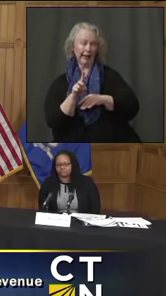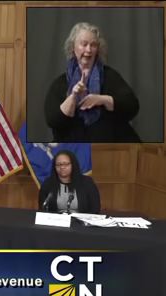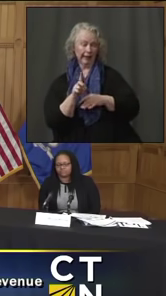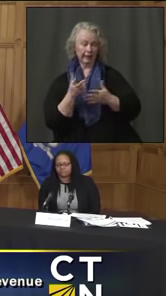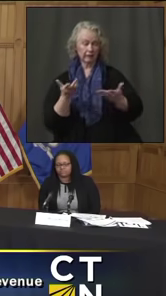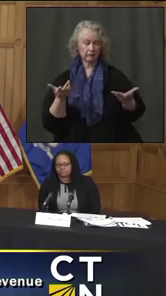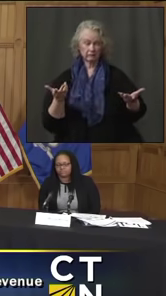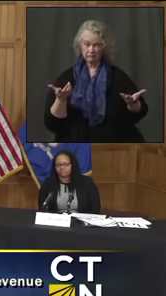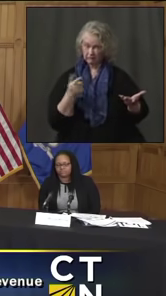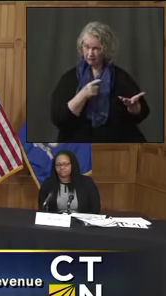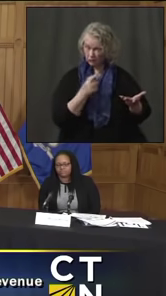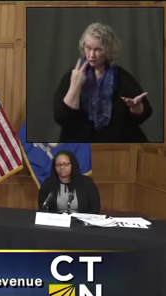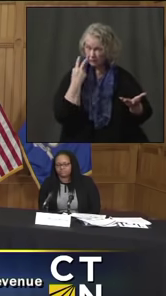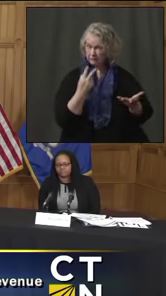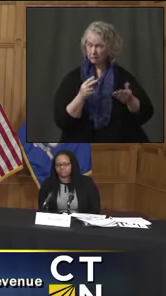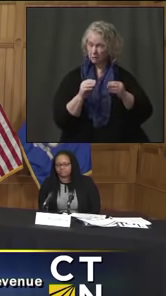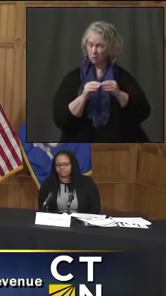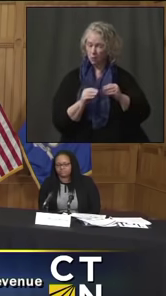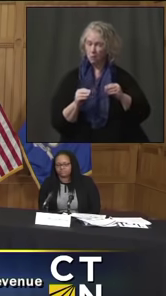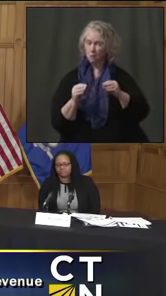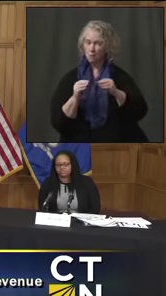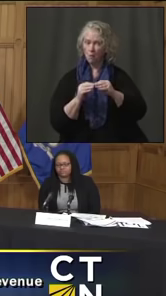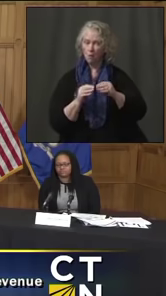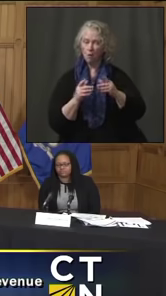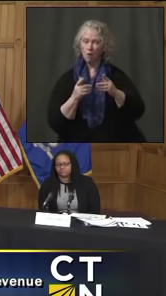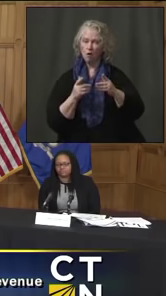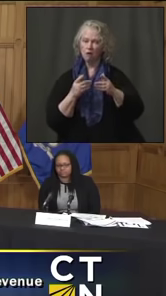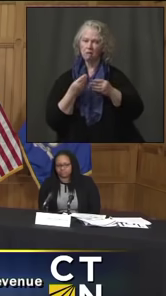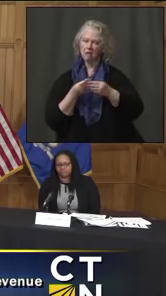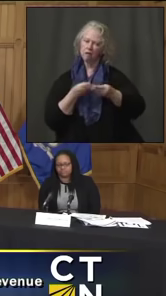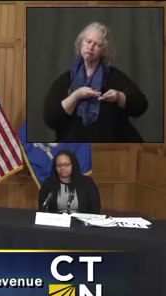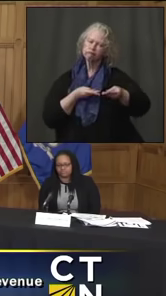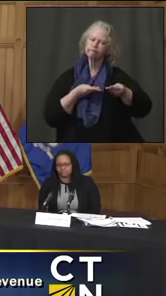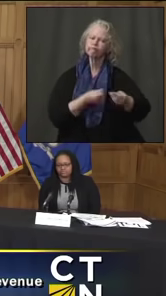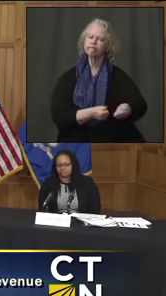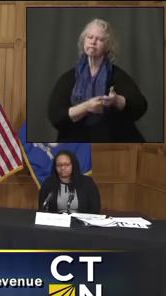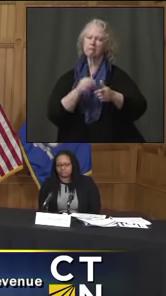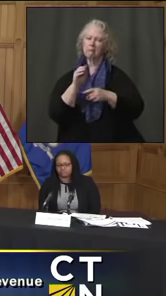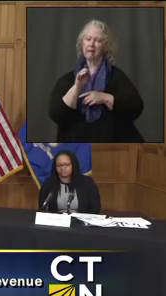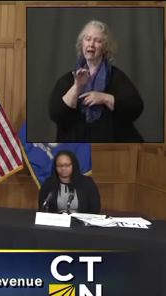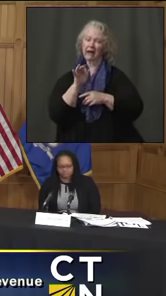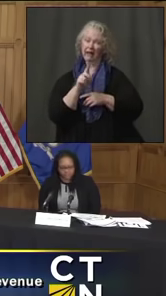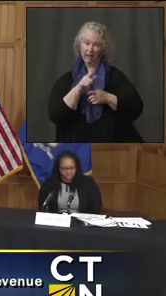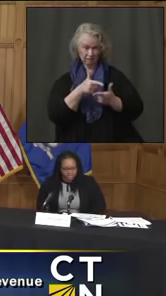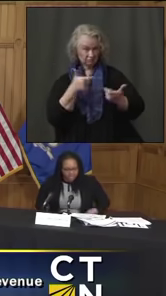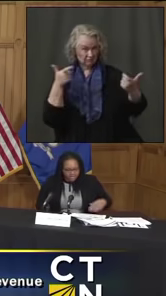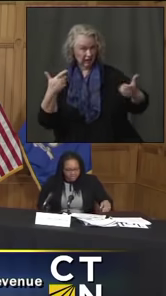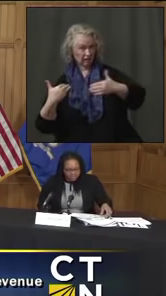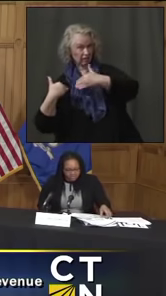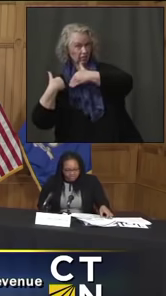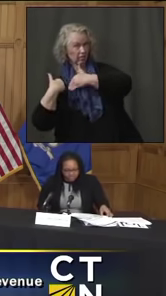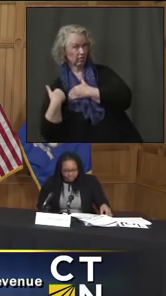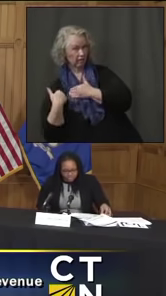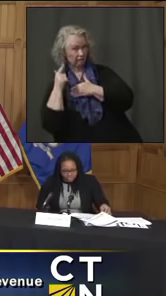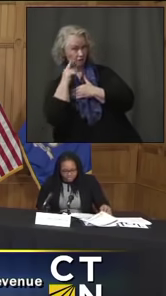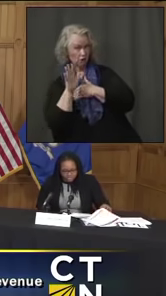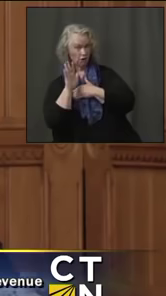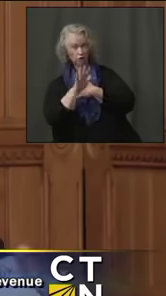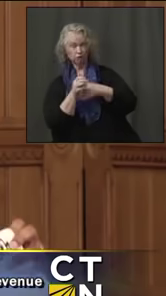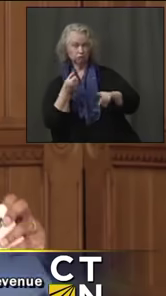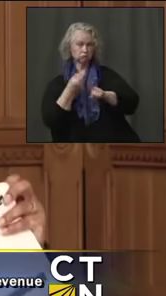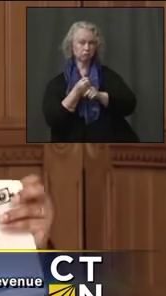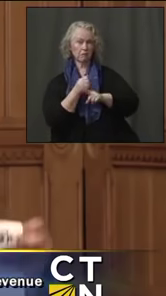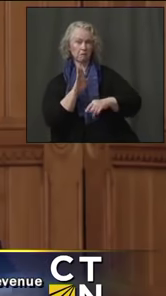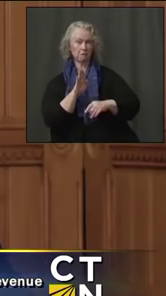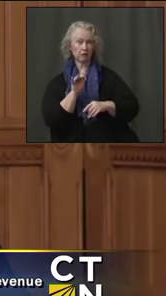increased number of Medicaid costs? You know, how big of a budget burden is this? Thank you for the question.